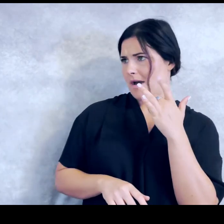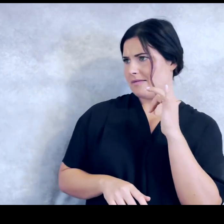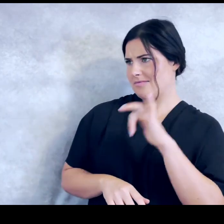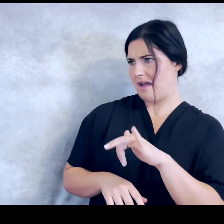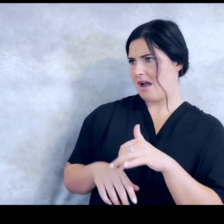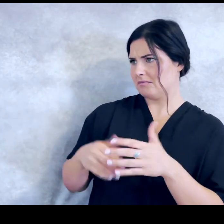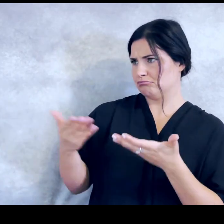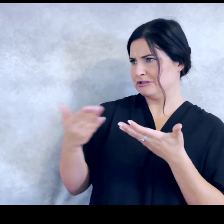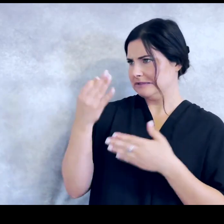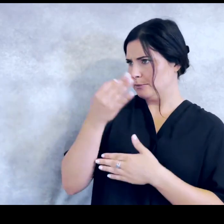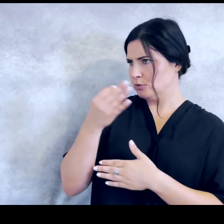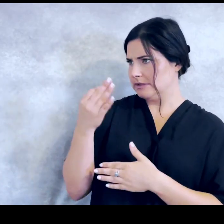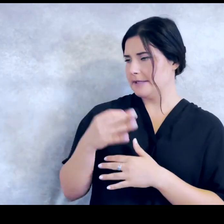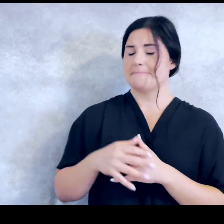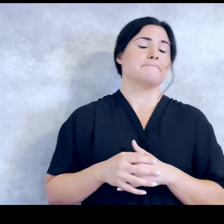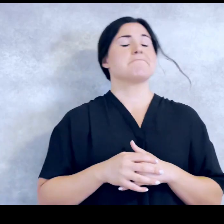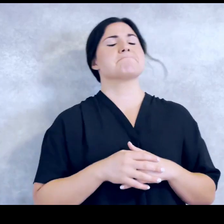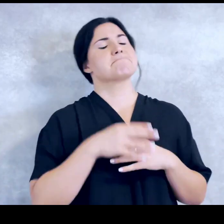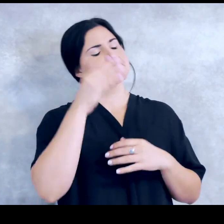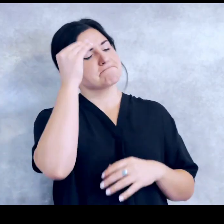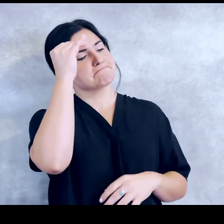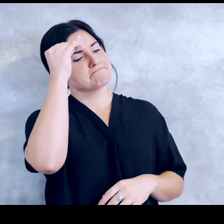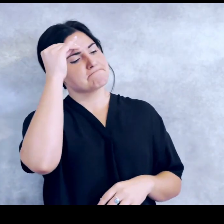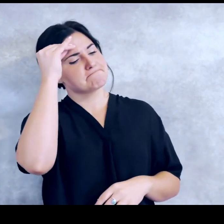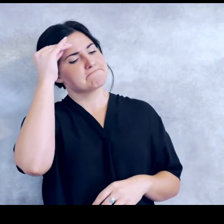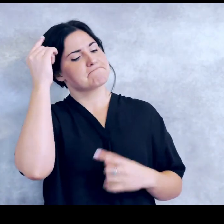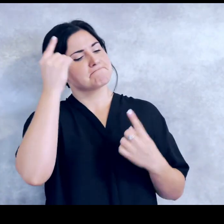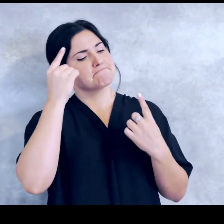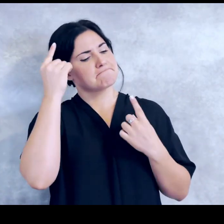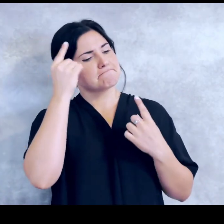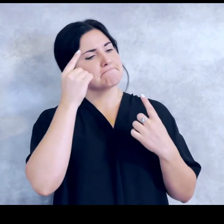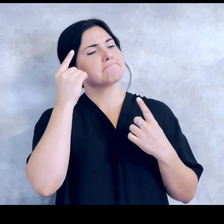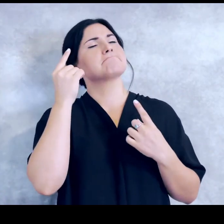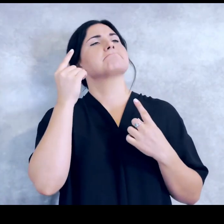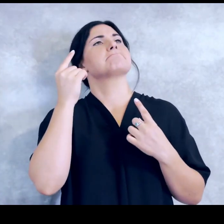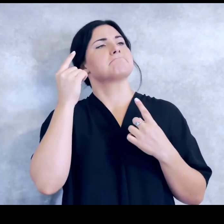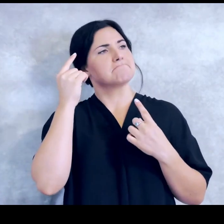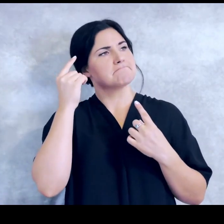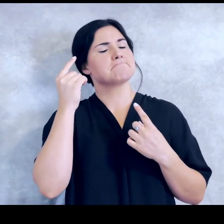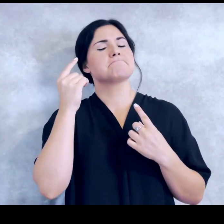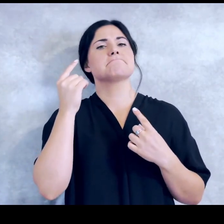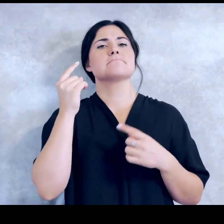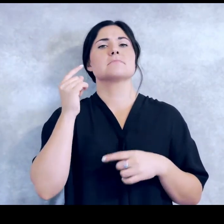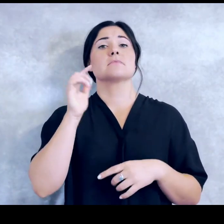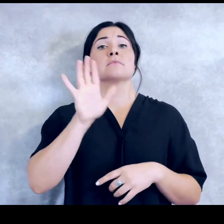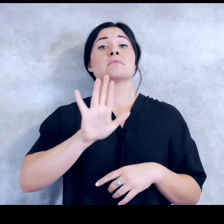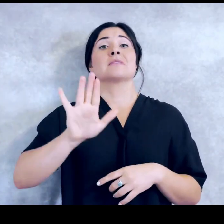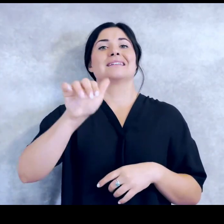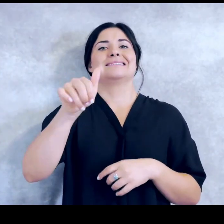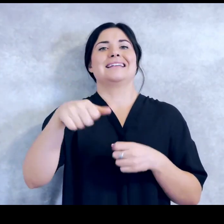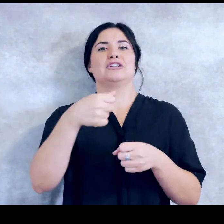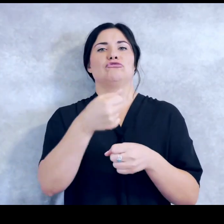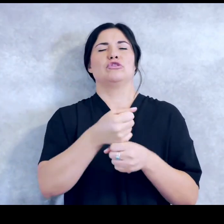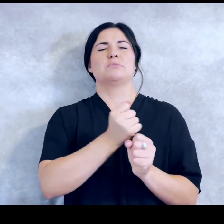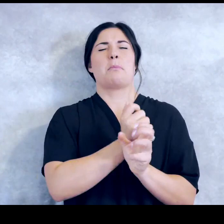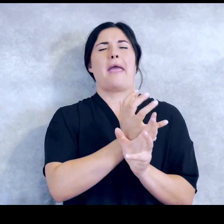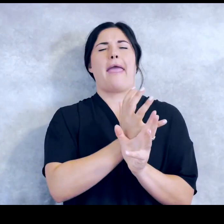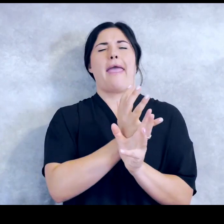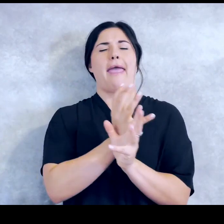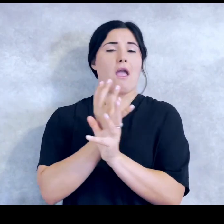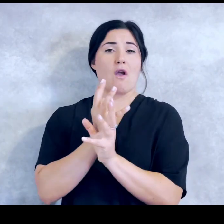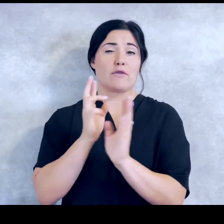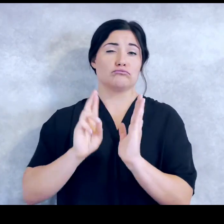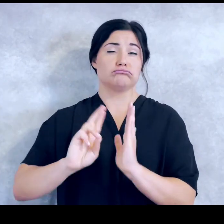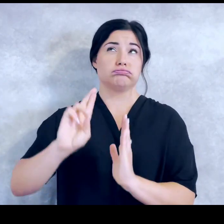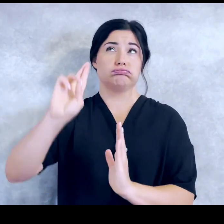When asked why he did this, he was thinking to himself about all that went into it, because it took about 10 years to make this